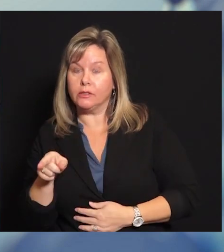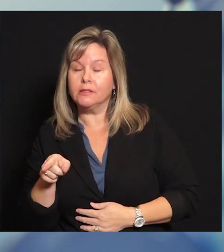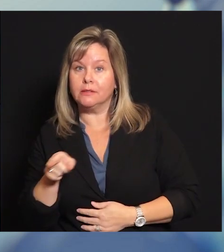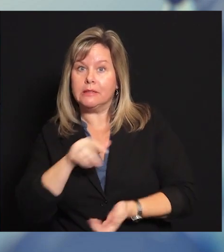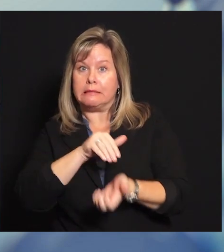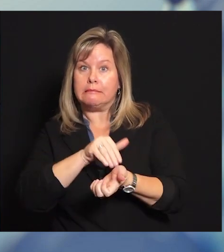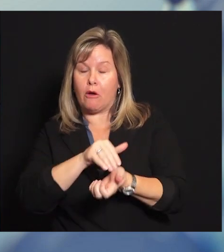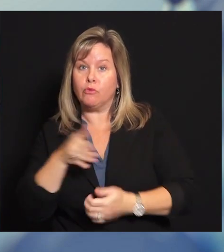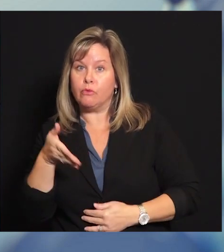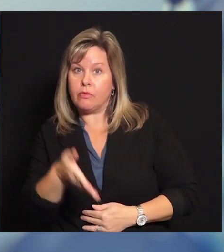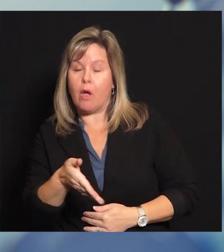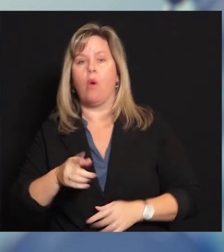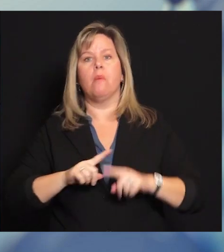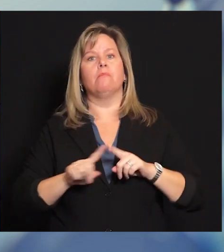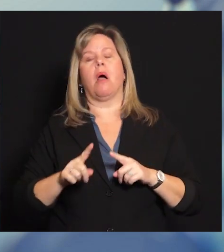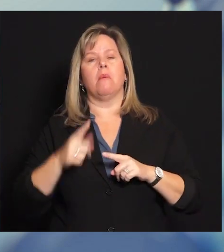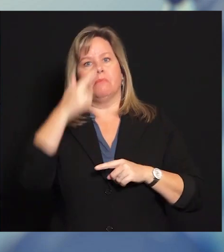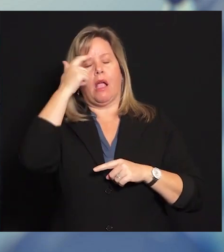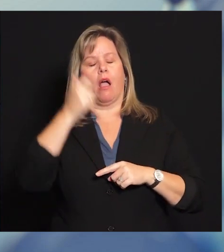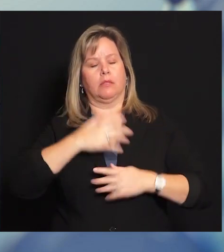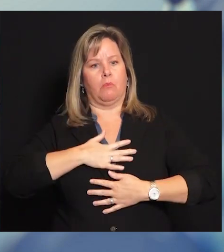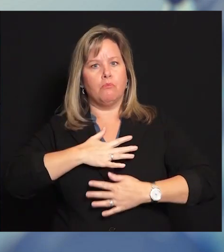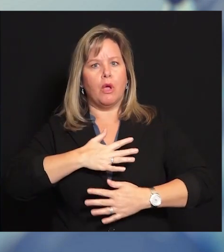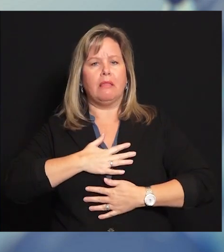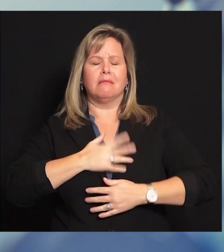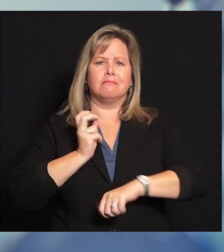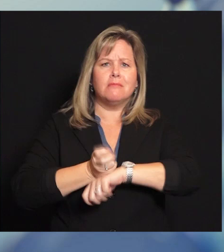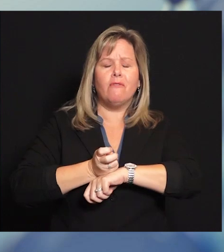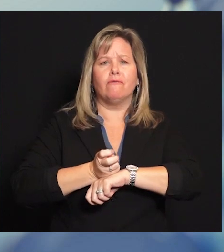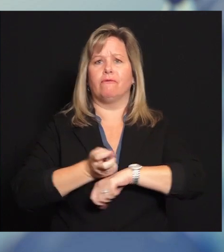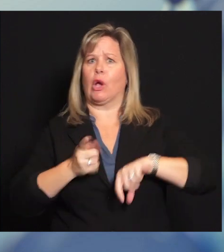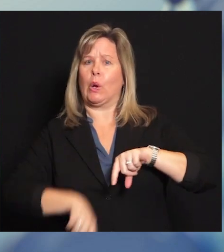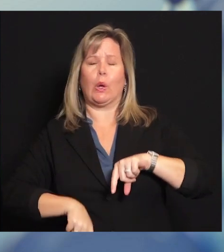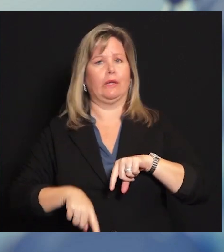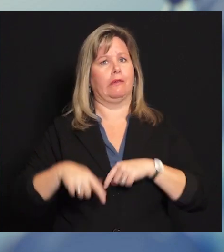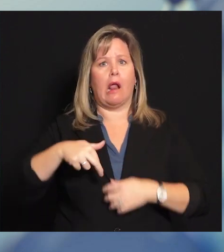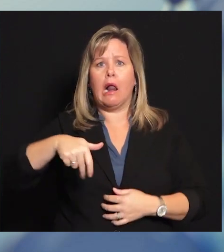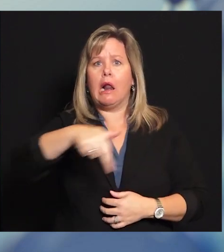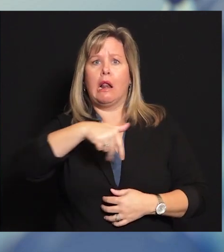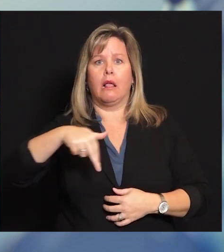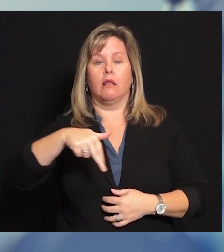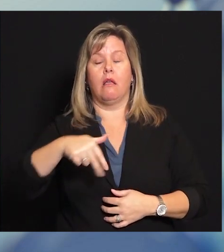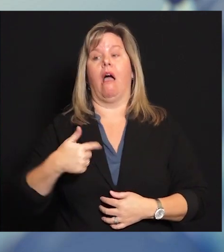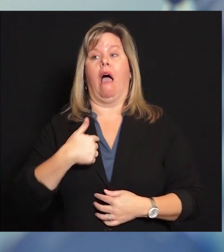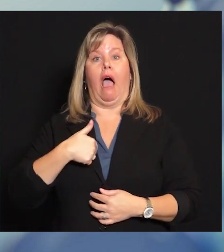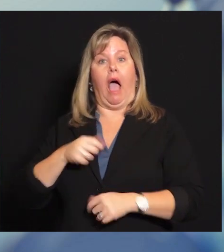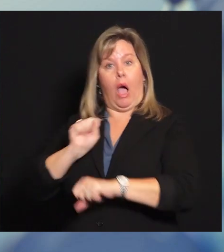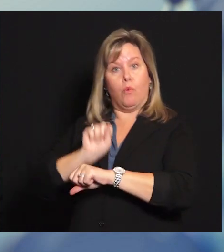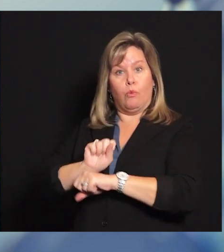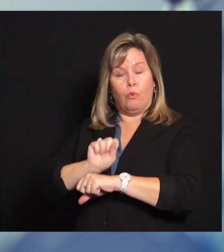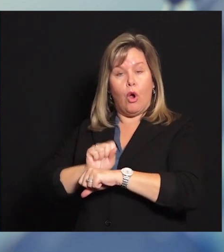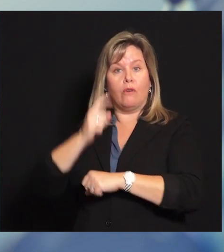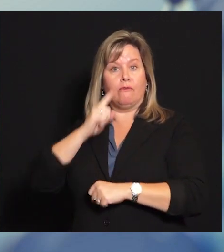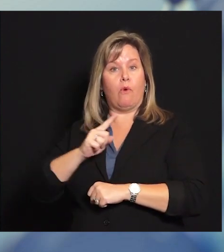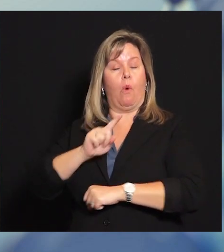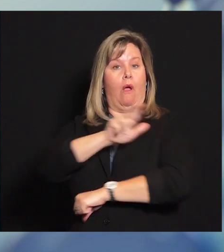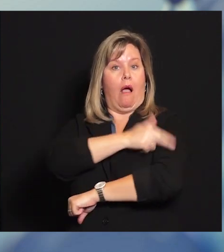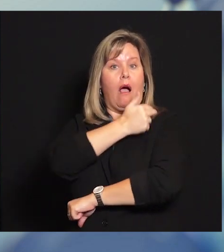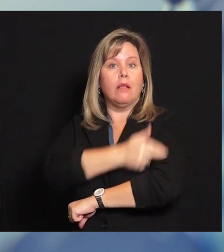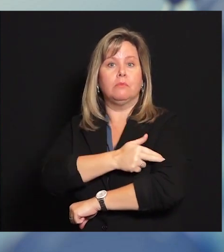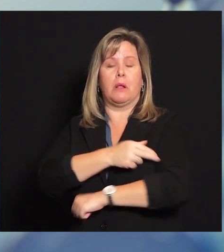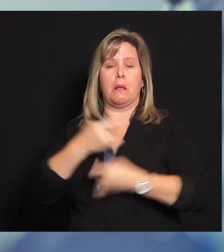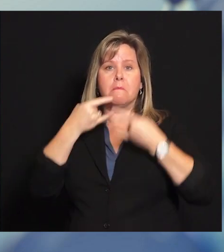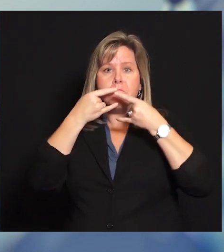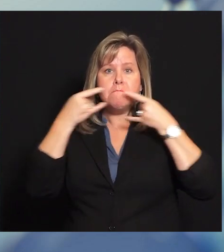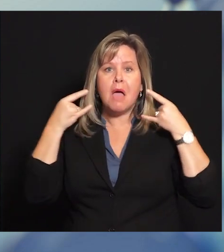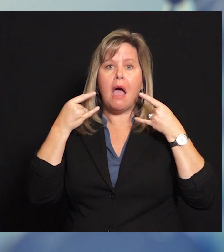breath. Thankfully, his treatment went well. I worked 24-hour shifts in the hospital where I wear a mask for 24 hours straight. They're